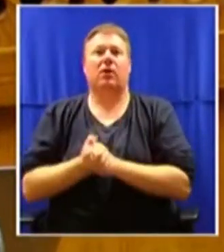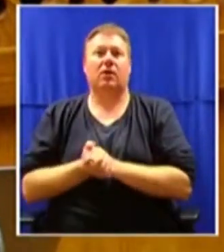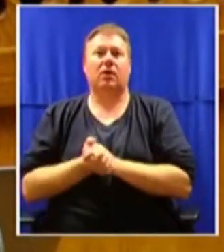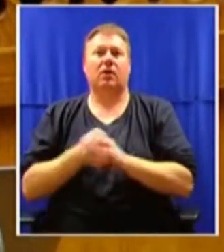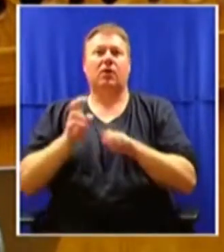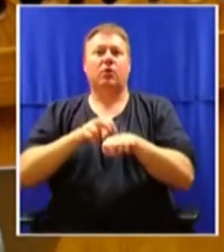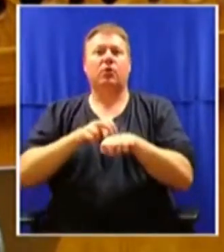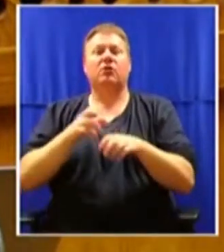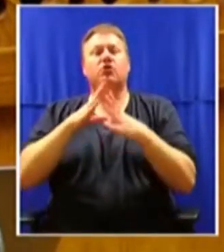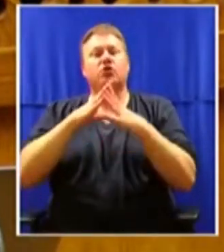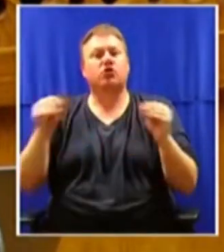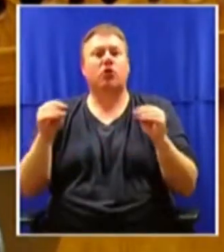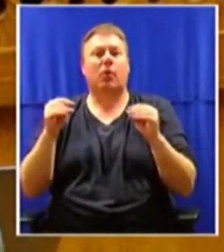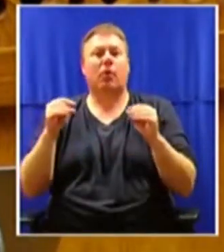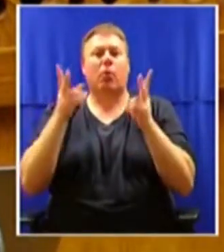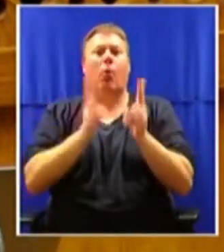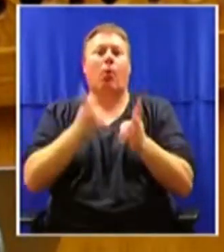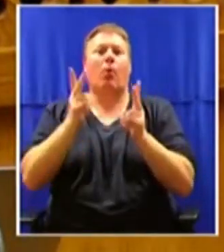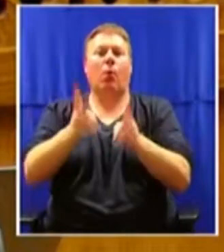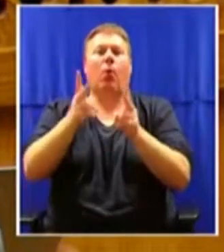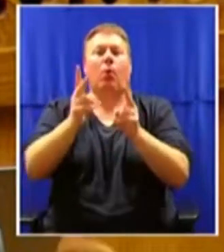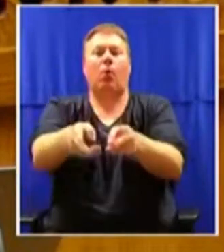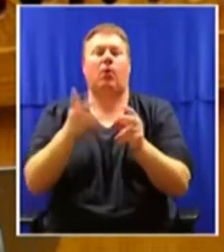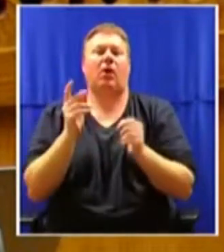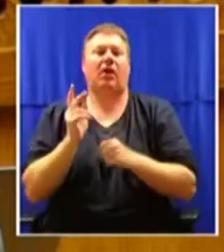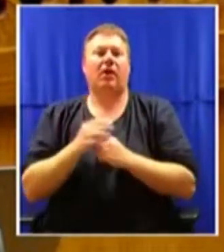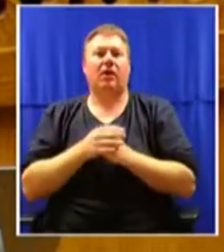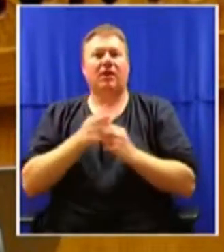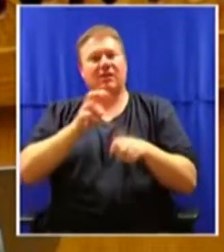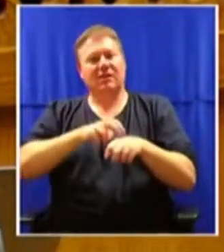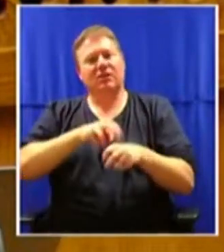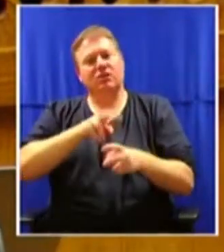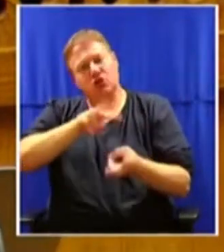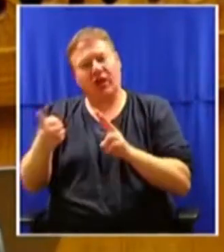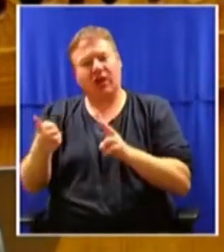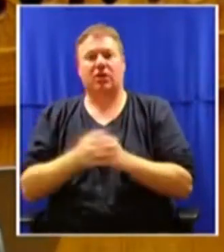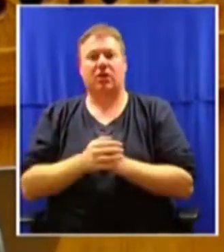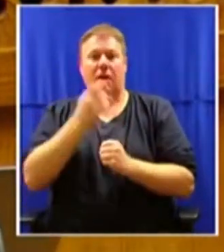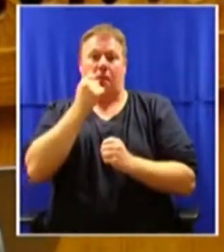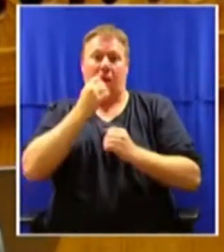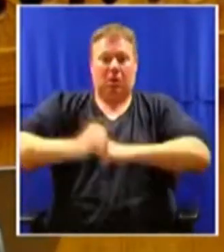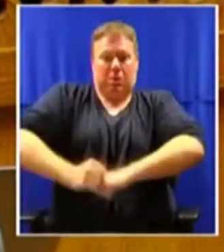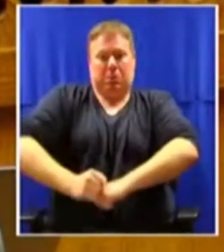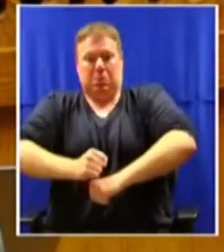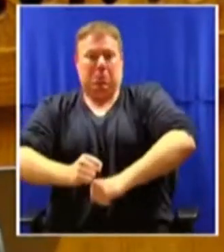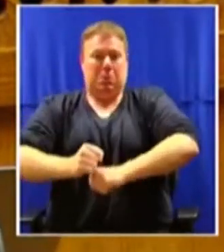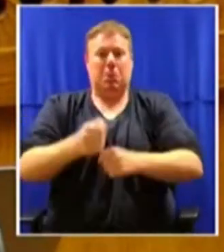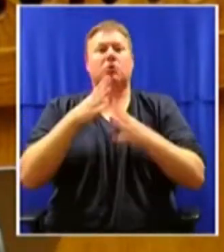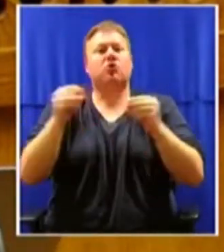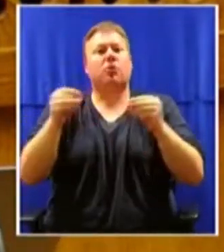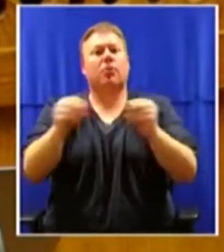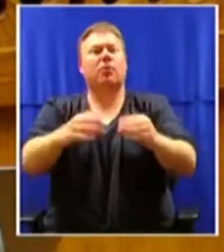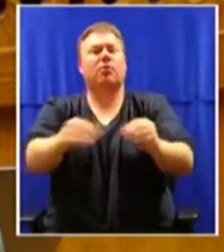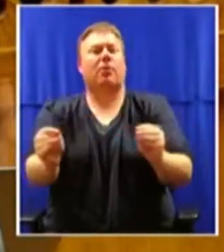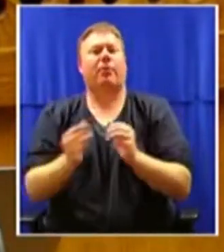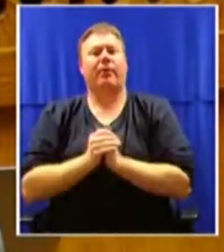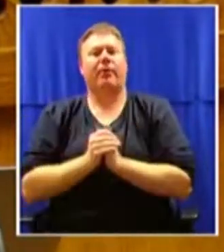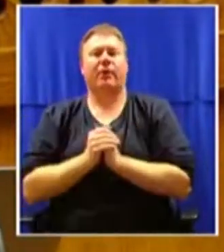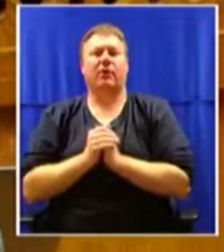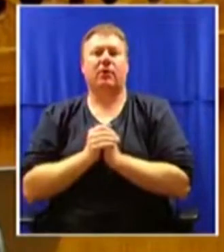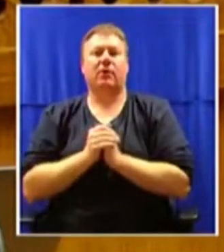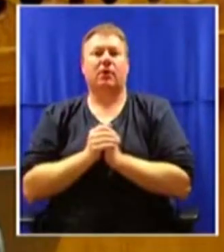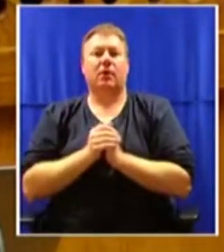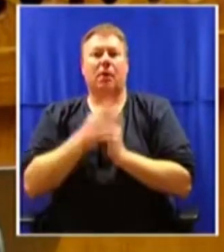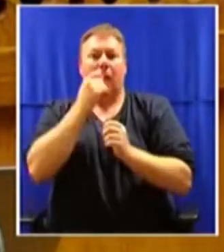which enhances hypermasculinity and the culture of misguided patriarchy. The aim, therefore, must be to achieve moral